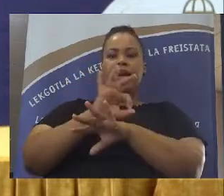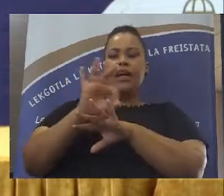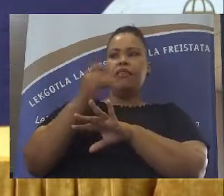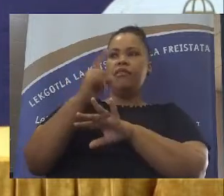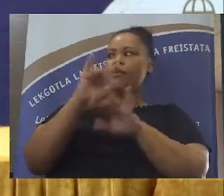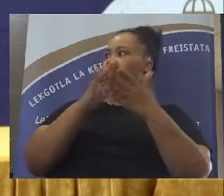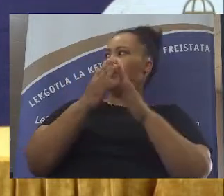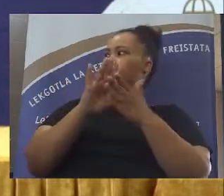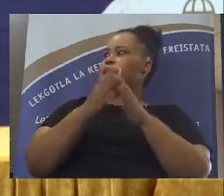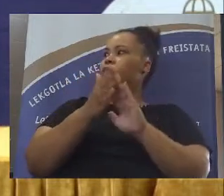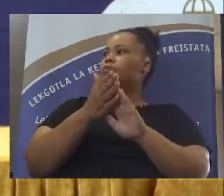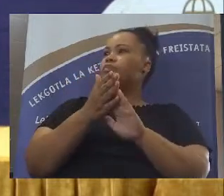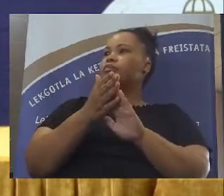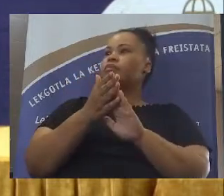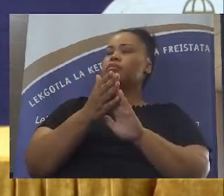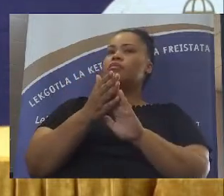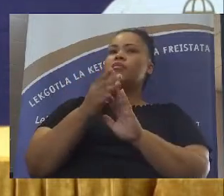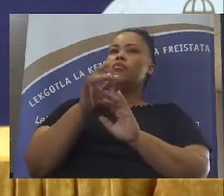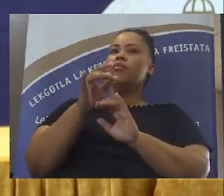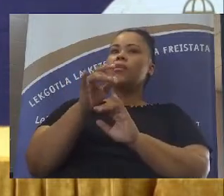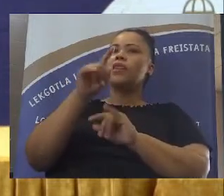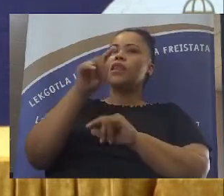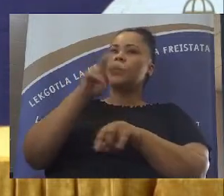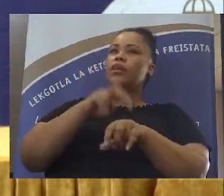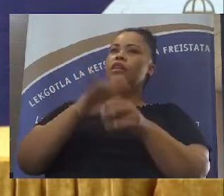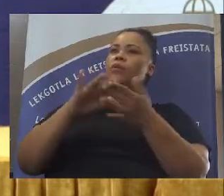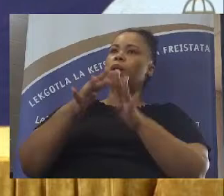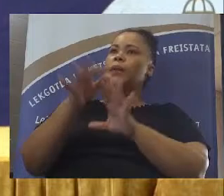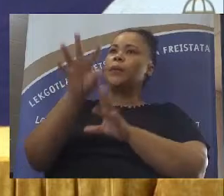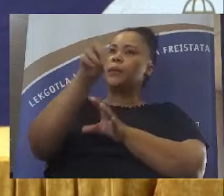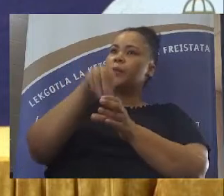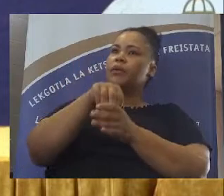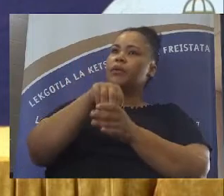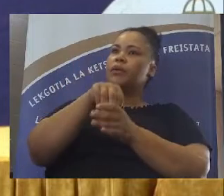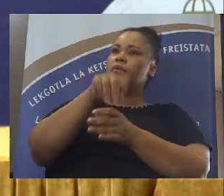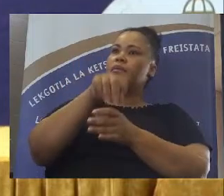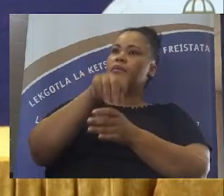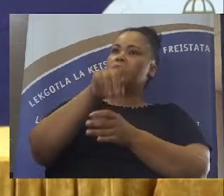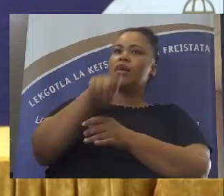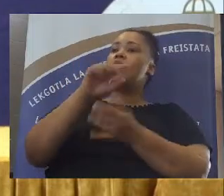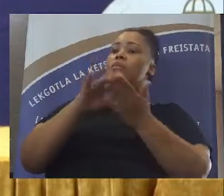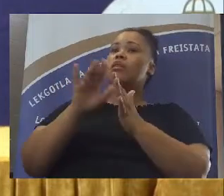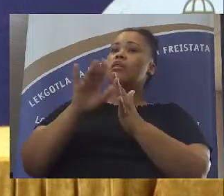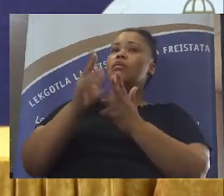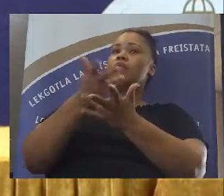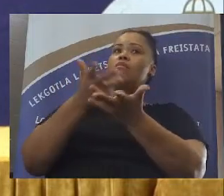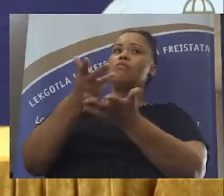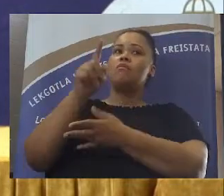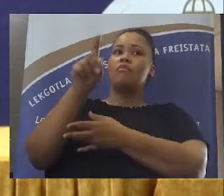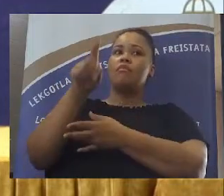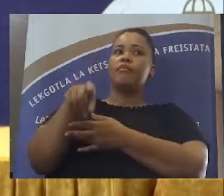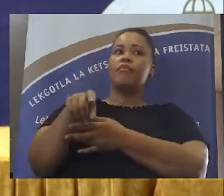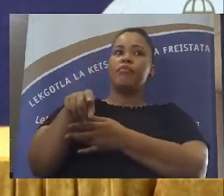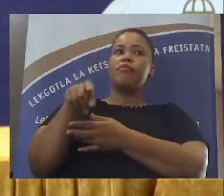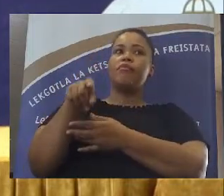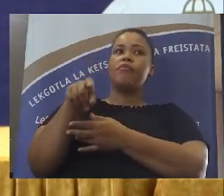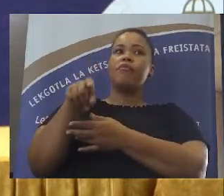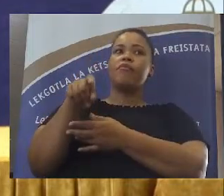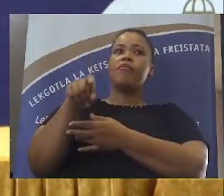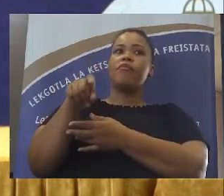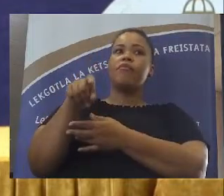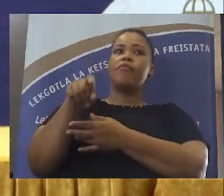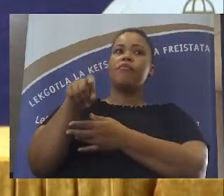you can't design it without the community. You must talk to the community, and we call that design